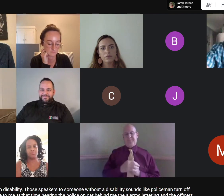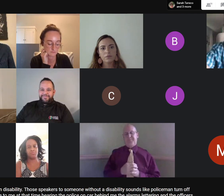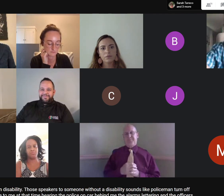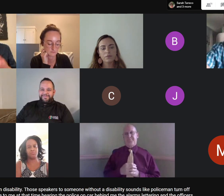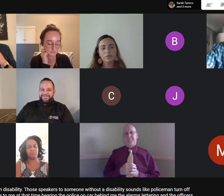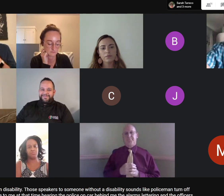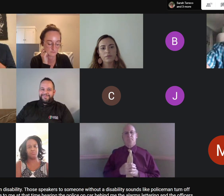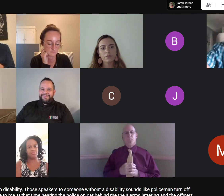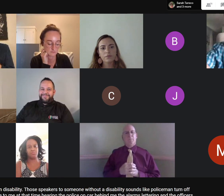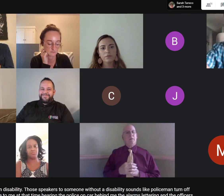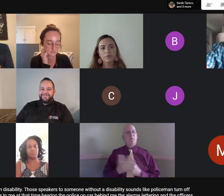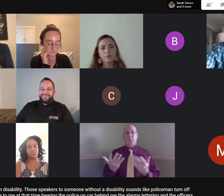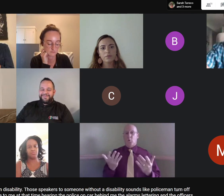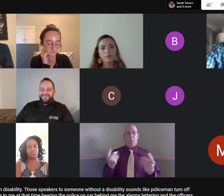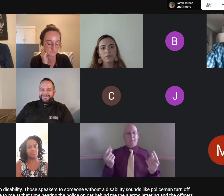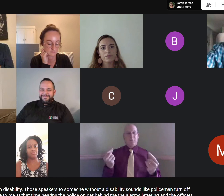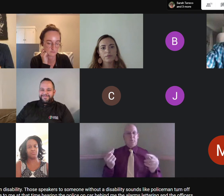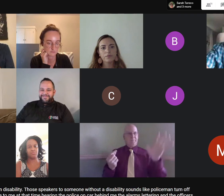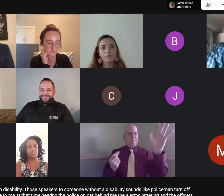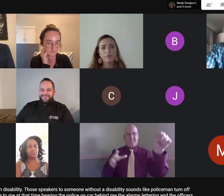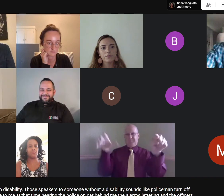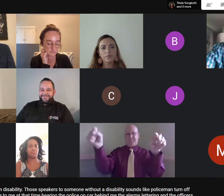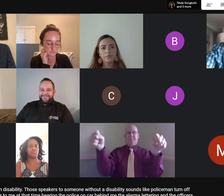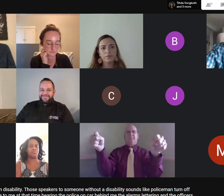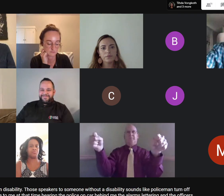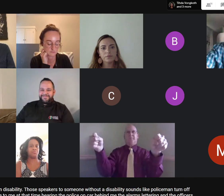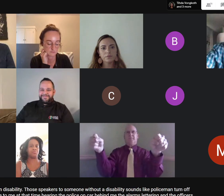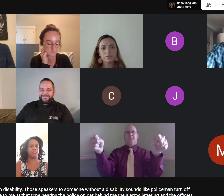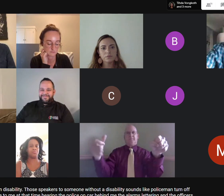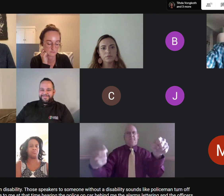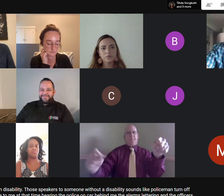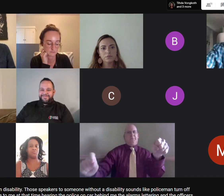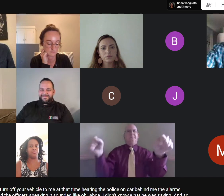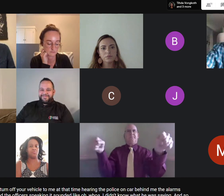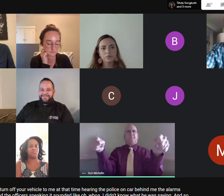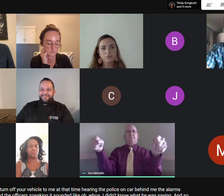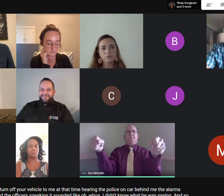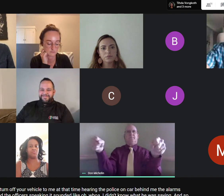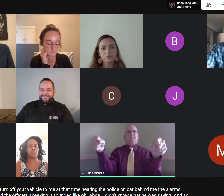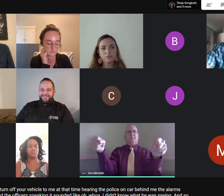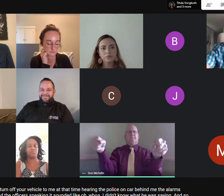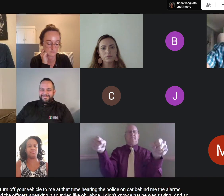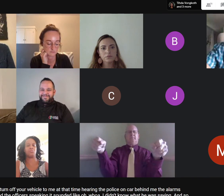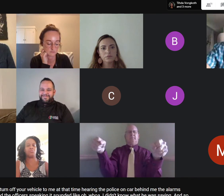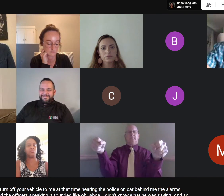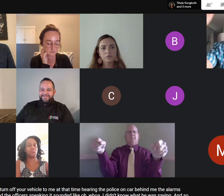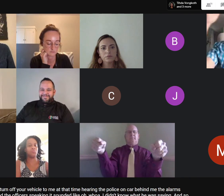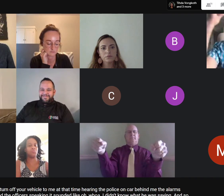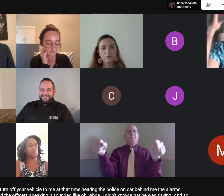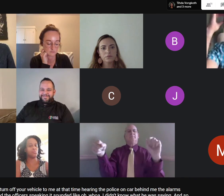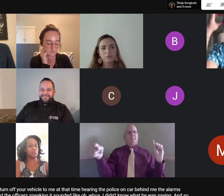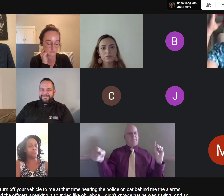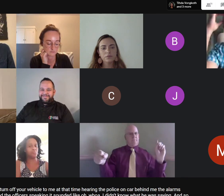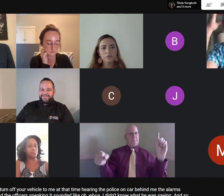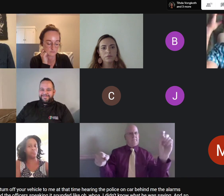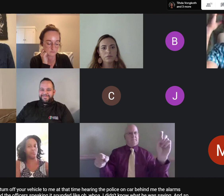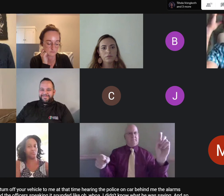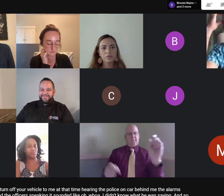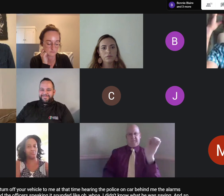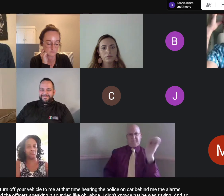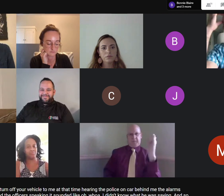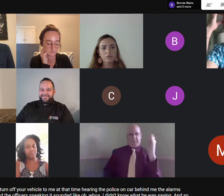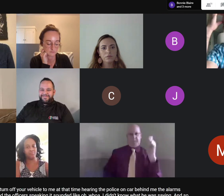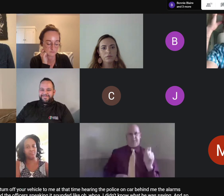I just put my hands at 3 and 9, turned off my vehicle, and waited. The officer came over to my window, knocked on